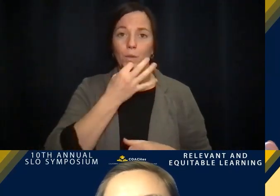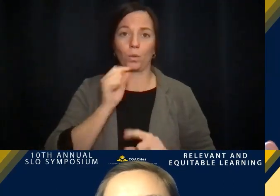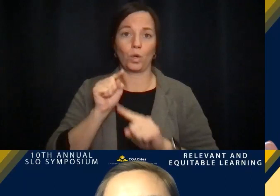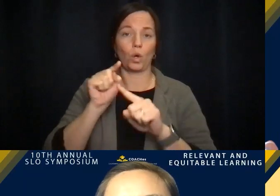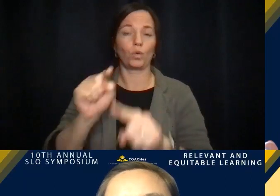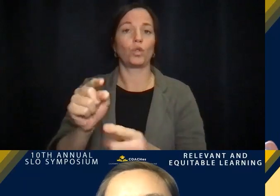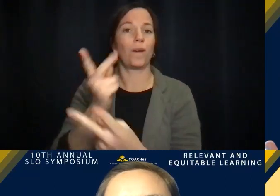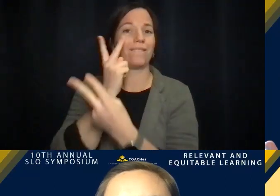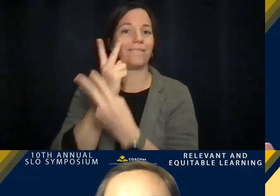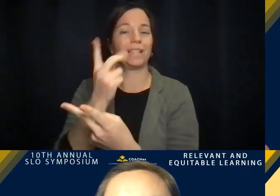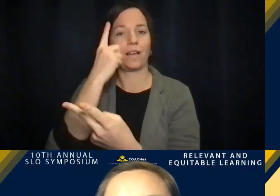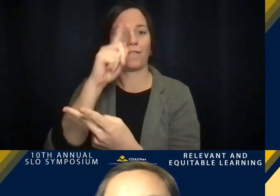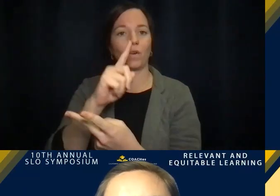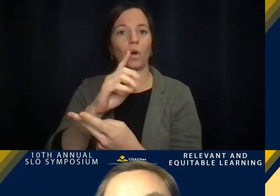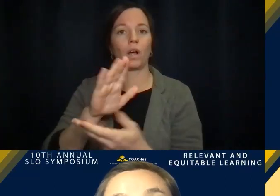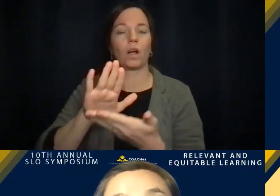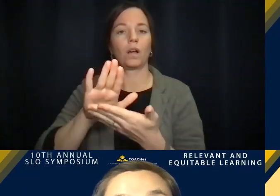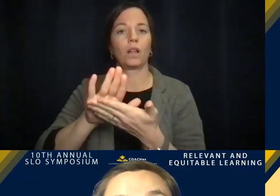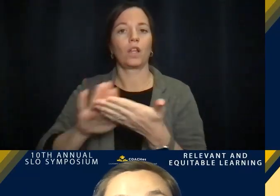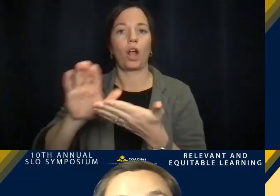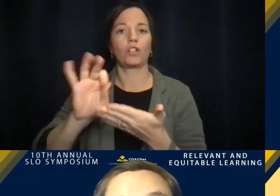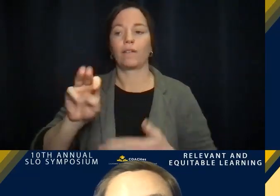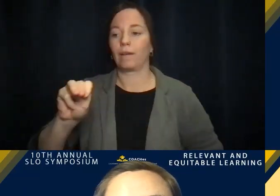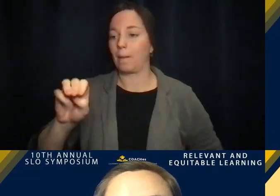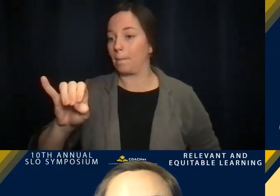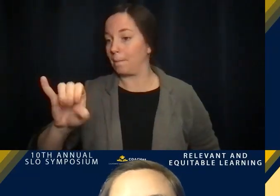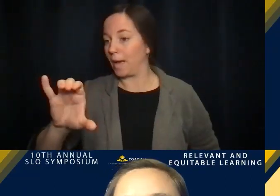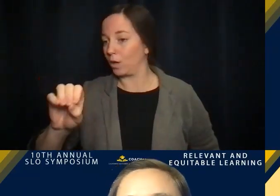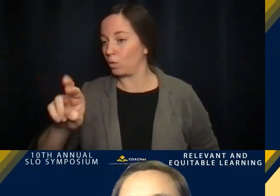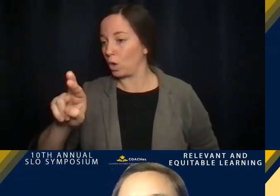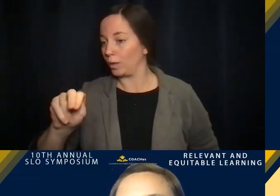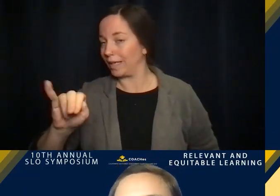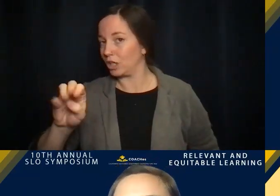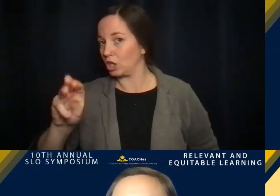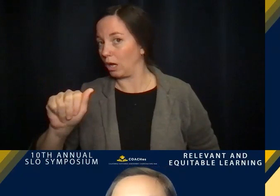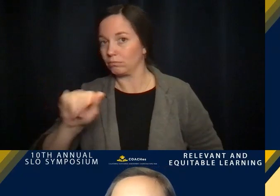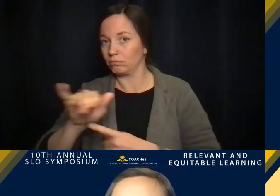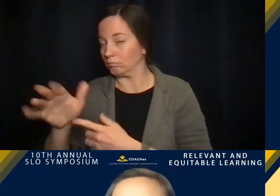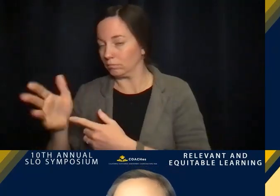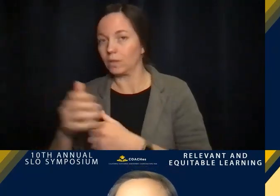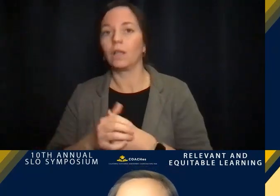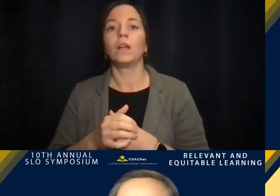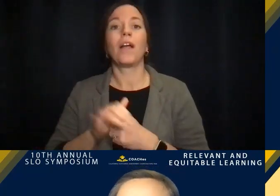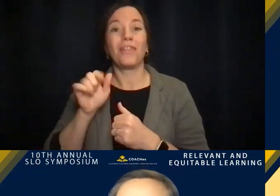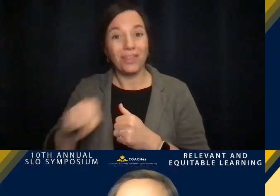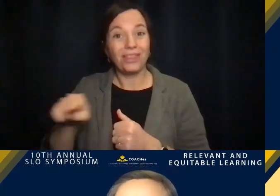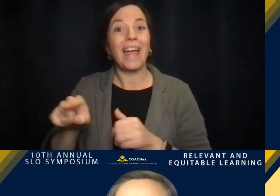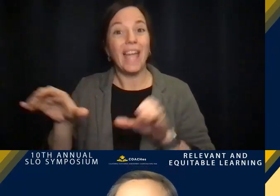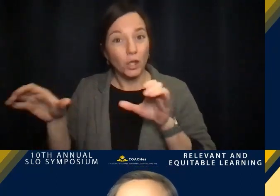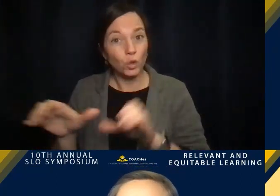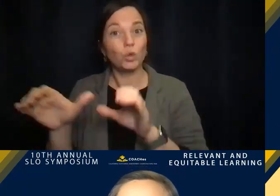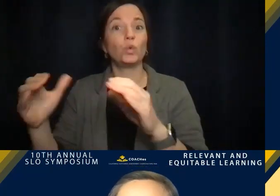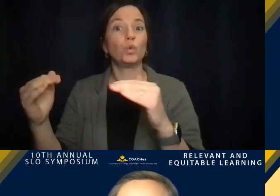to the College of Micronesia. They do assessment. They do equity work. It is so